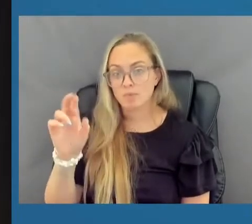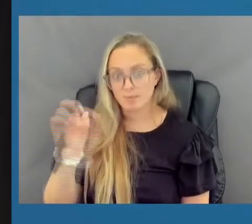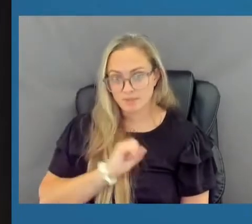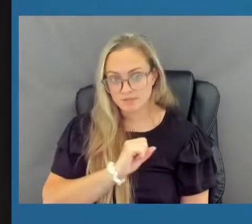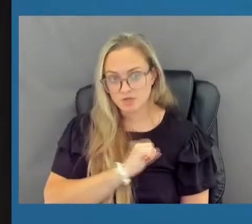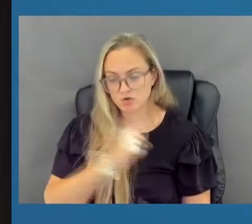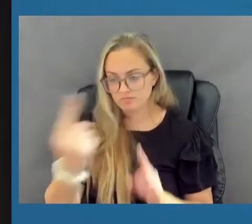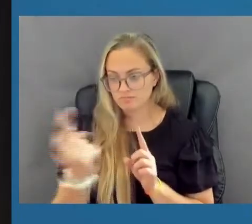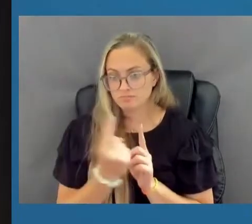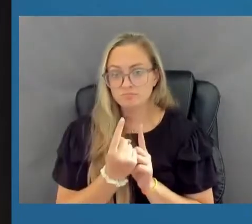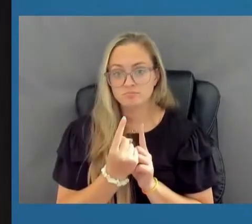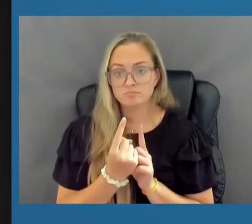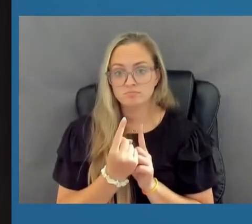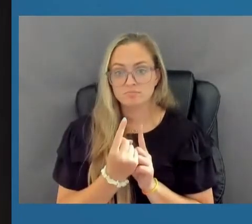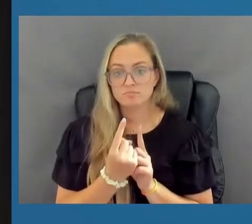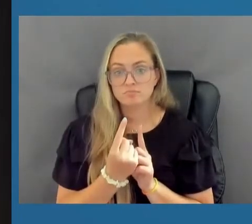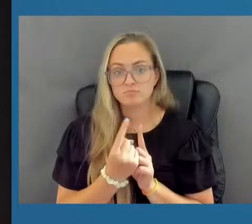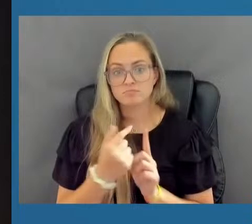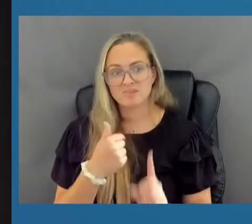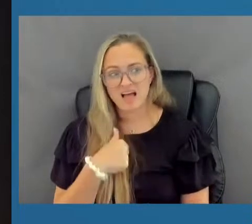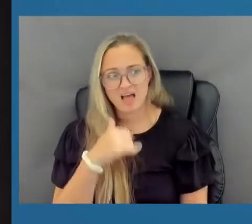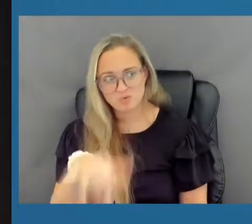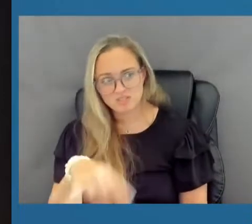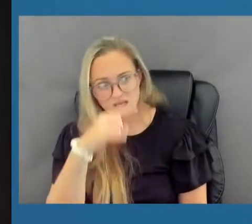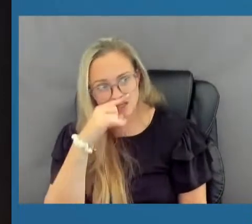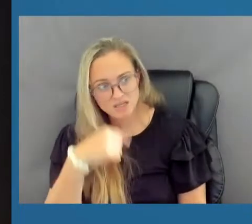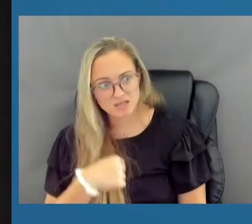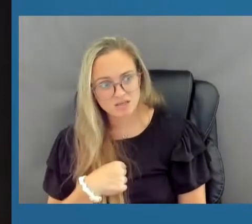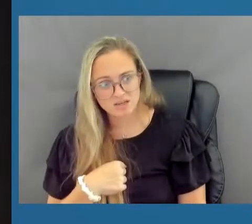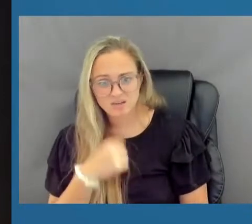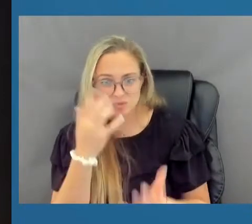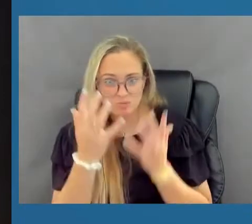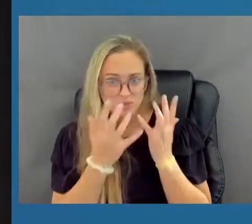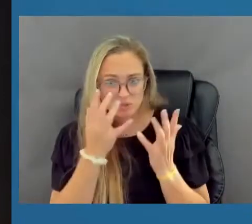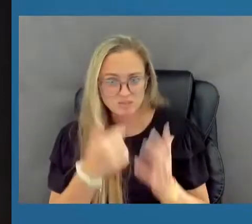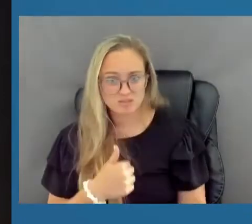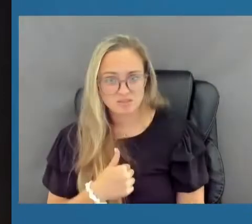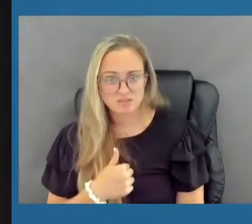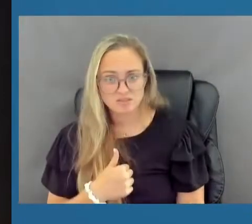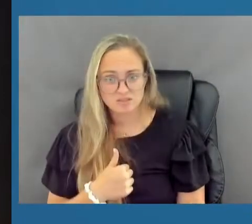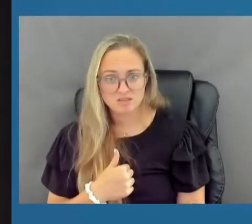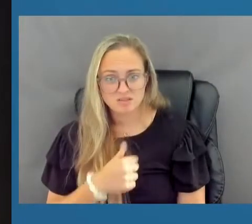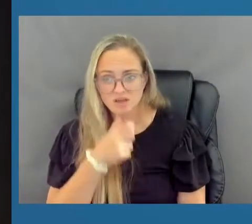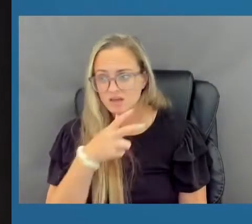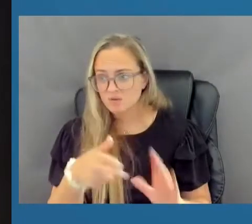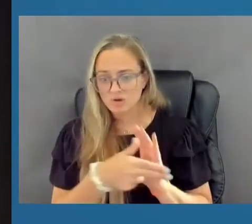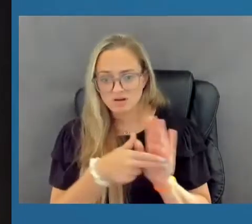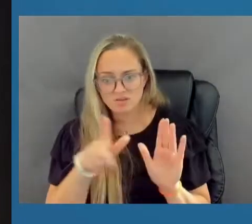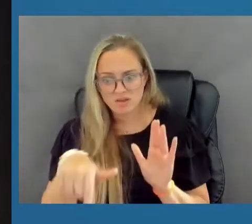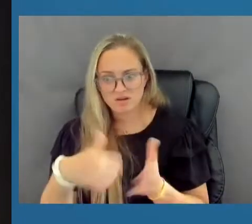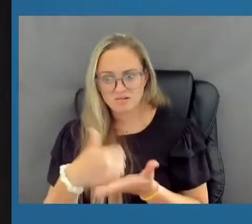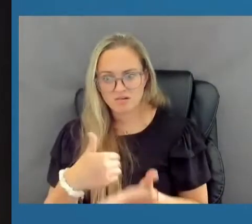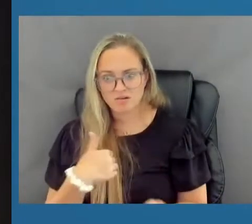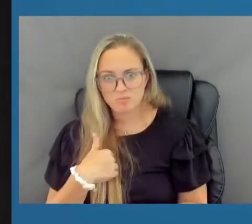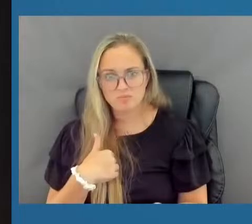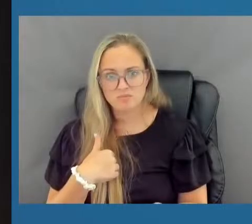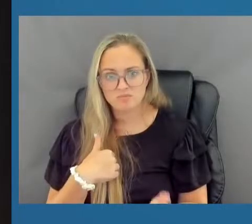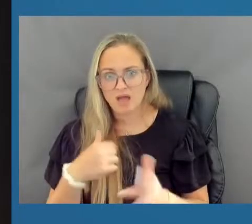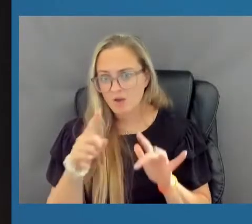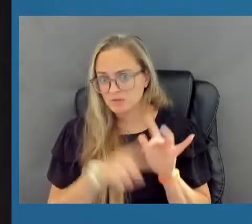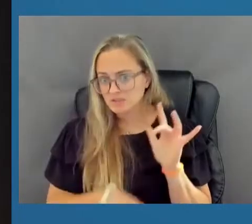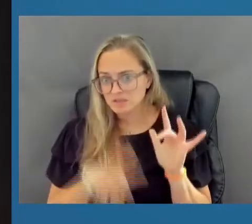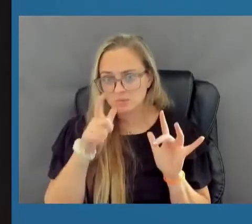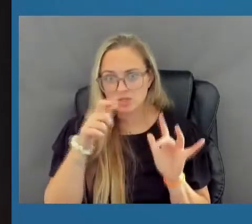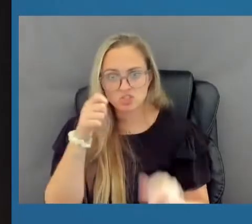and says, I was that little kid who was too embarrassed to be known as the one who needed help, and I skip lunches every